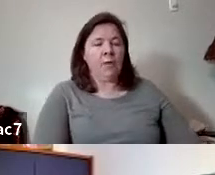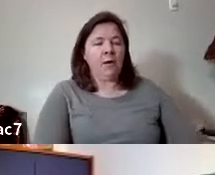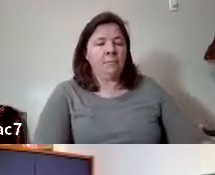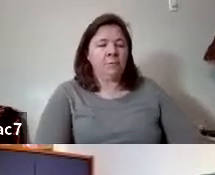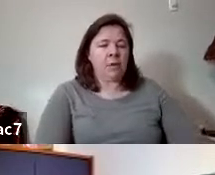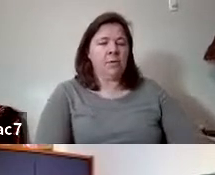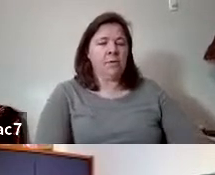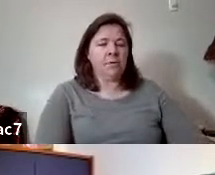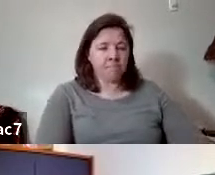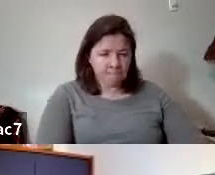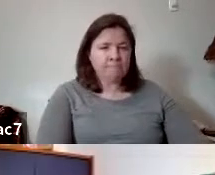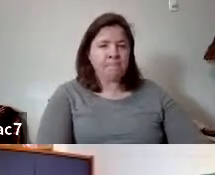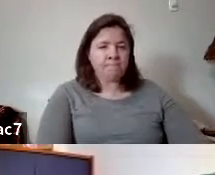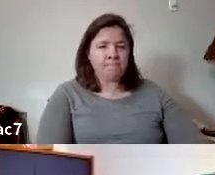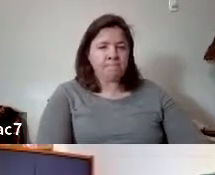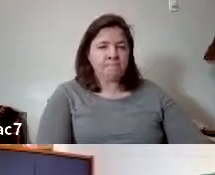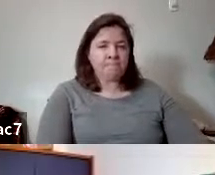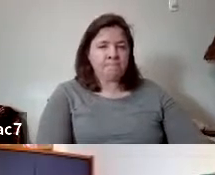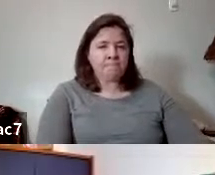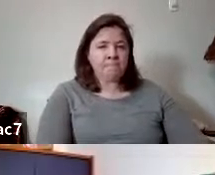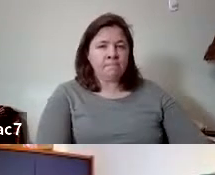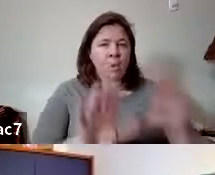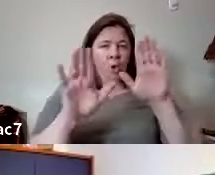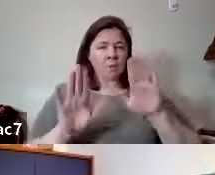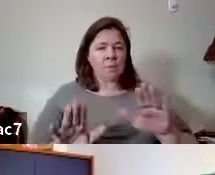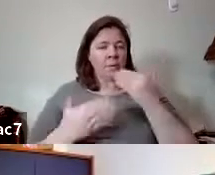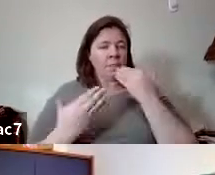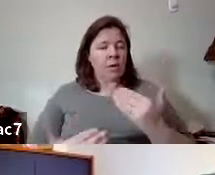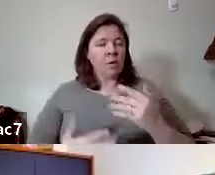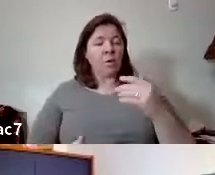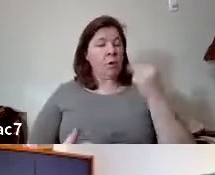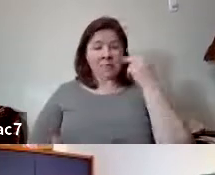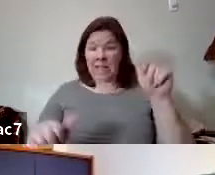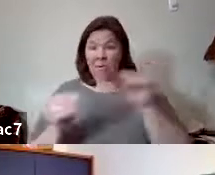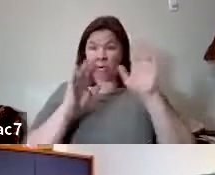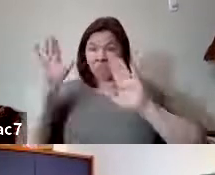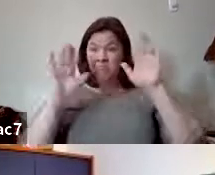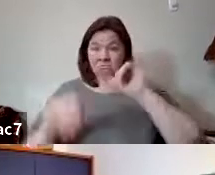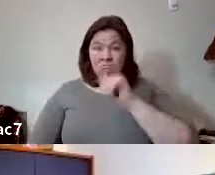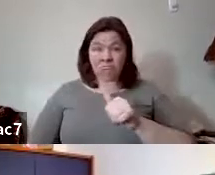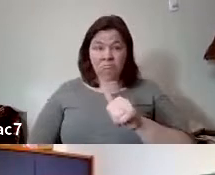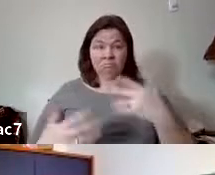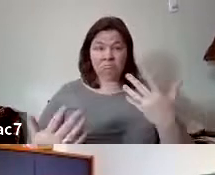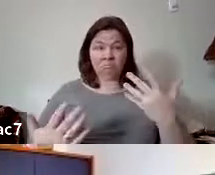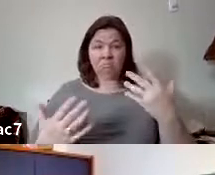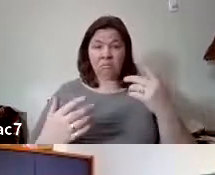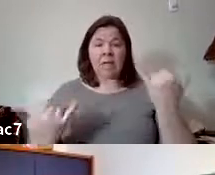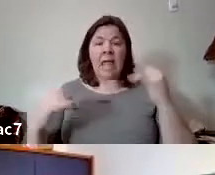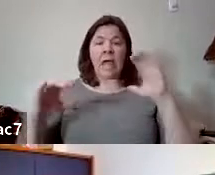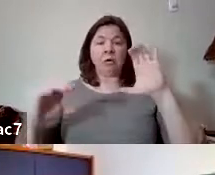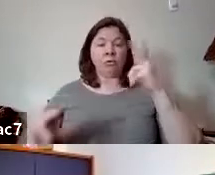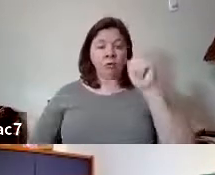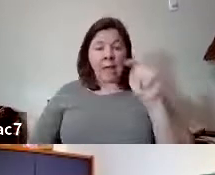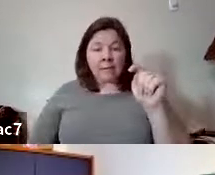Okay, we got it. Understood. Okay, awesome. Right, I don't see any more hands raised, so let's go into the chat. I'm going to ask